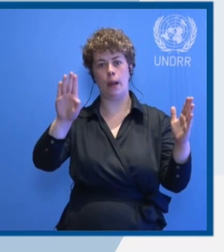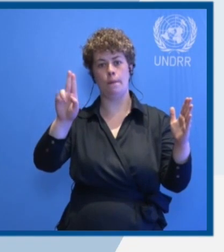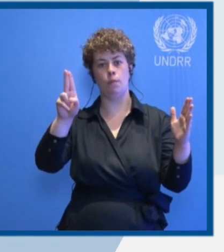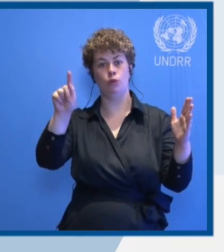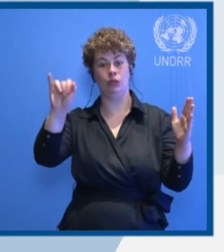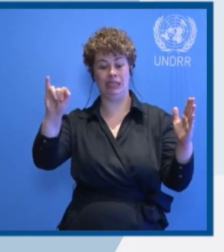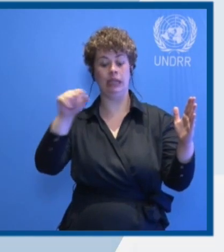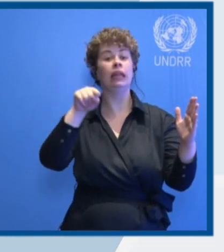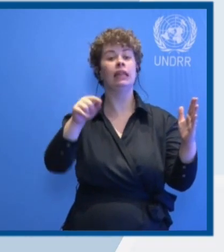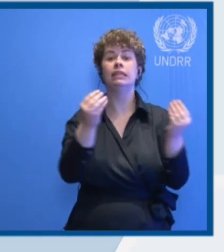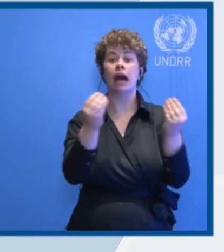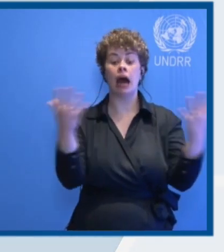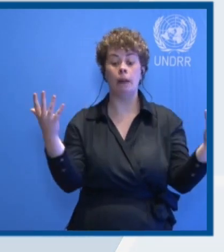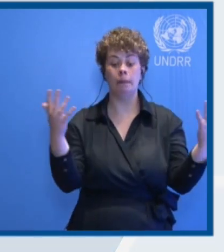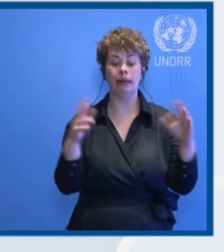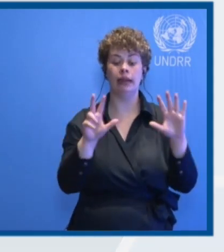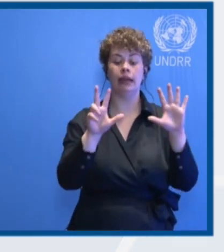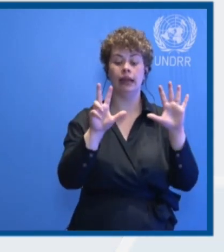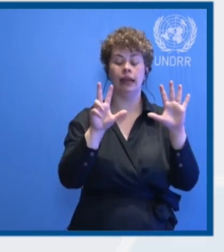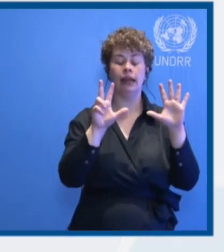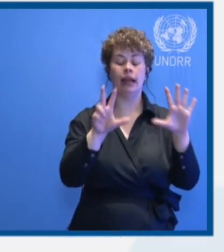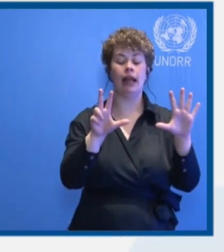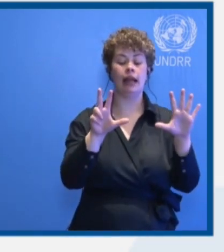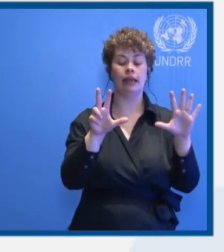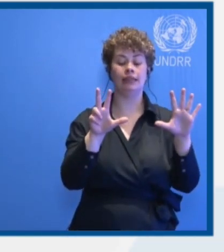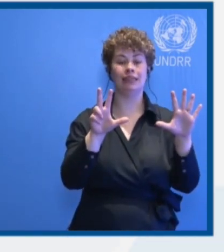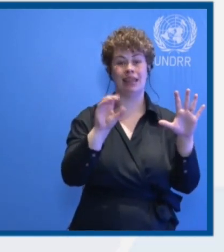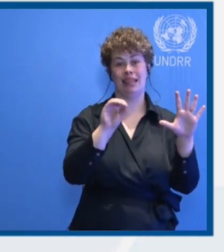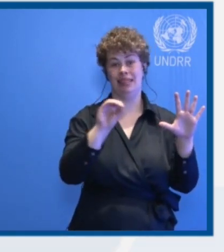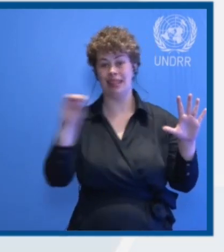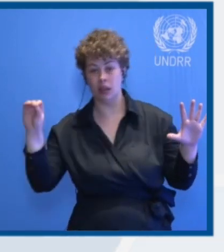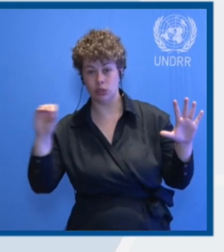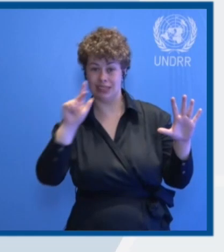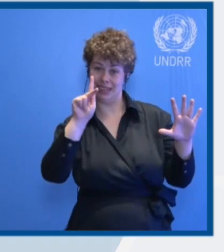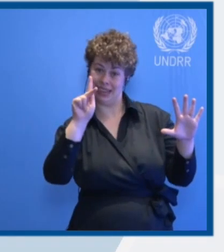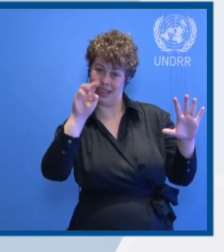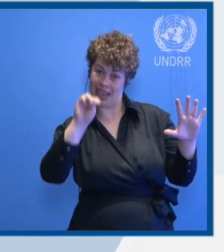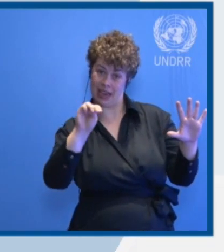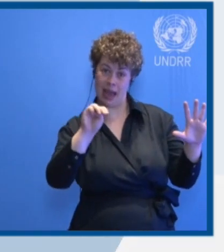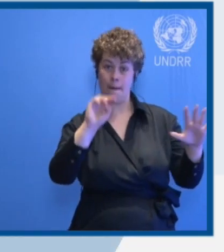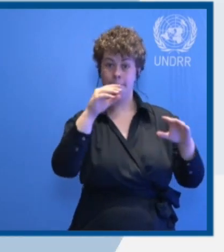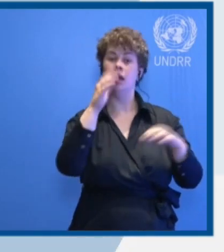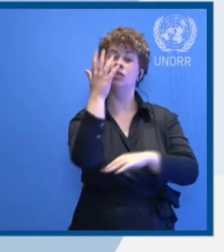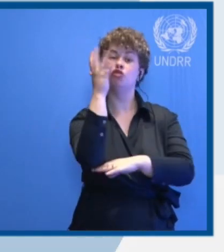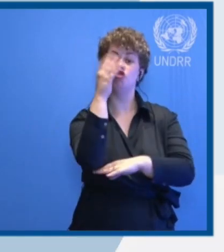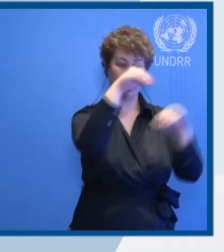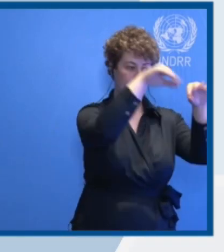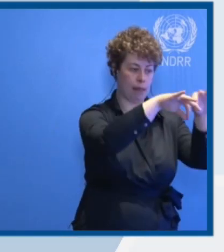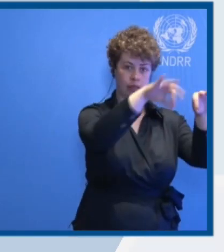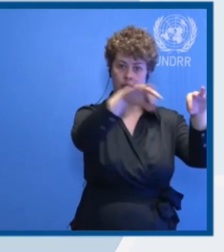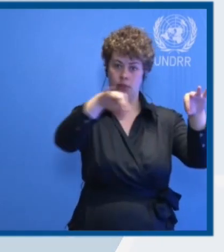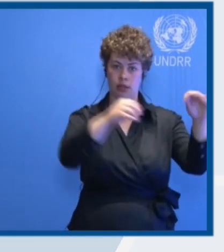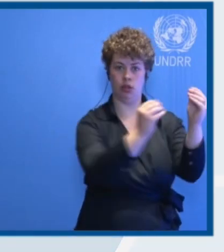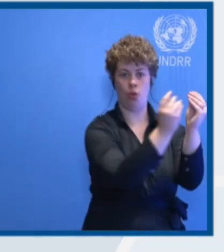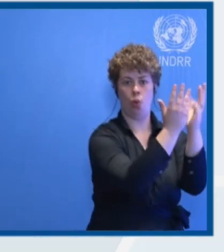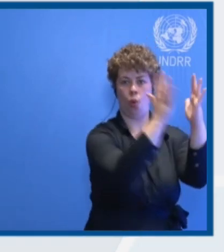kilometers of trees, which will holistically actually create huge opportunities, reducing huge